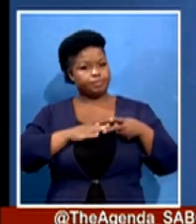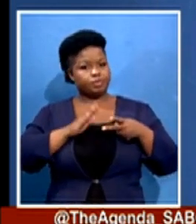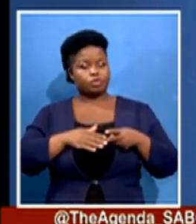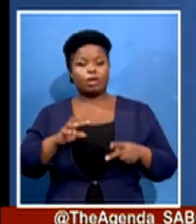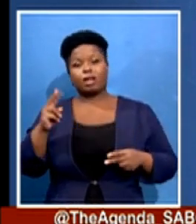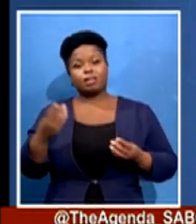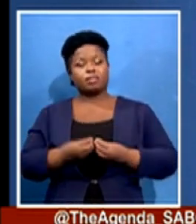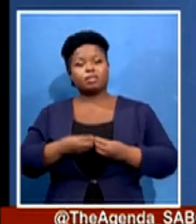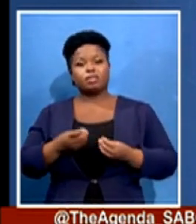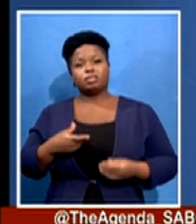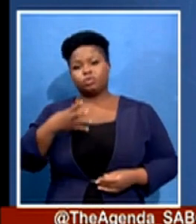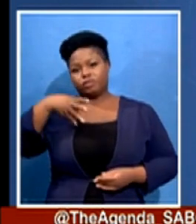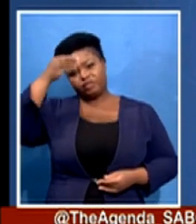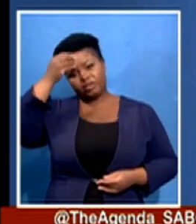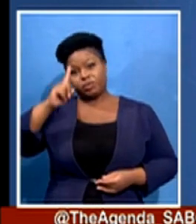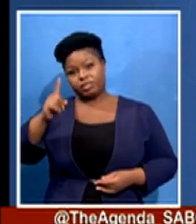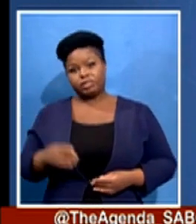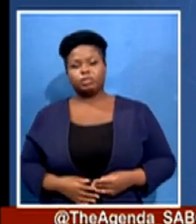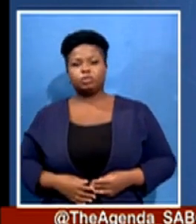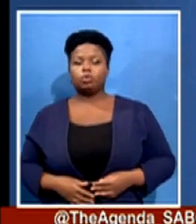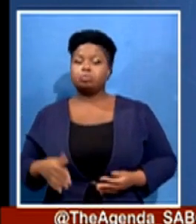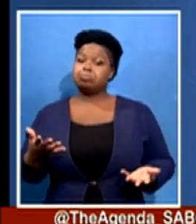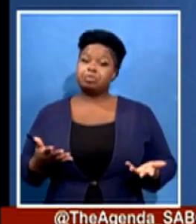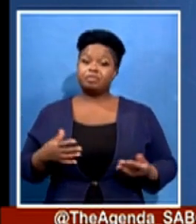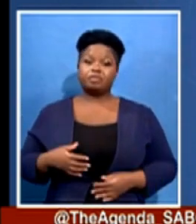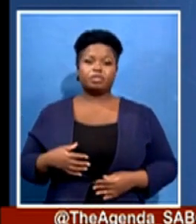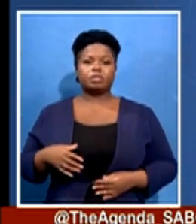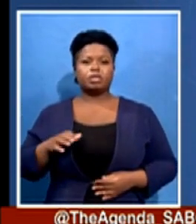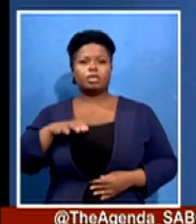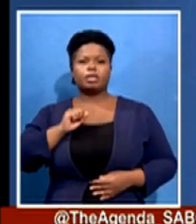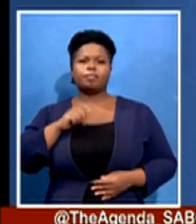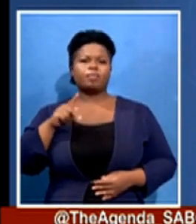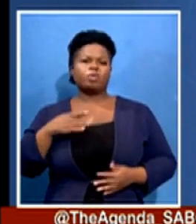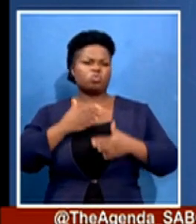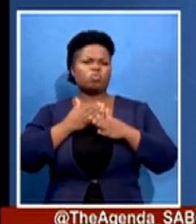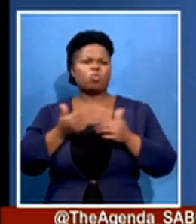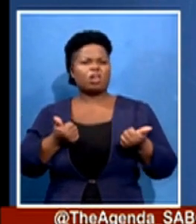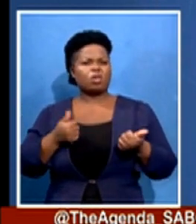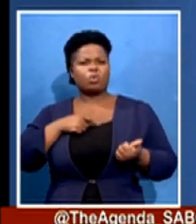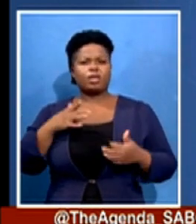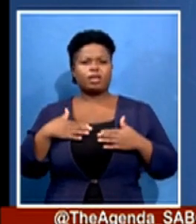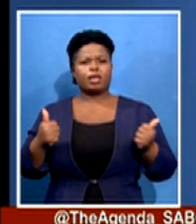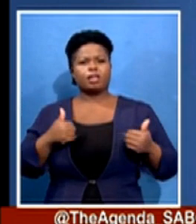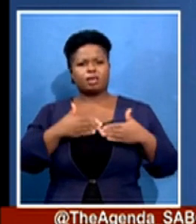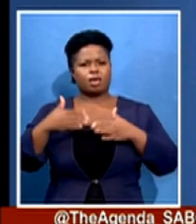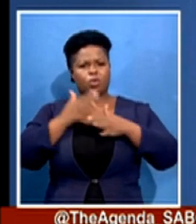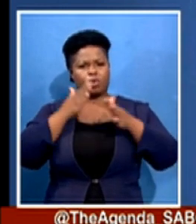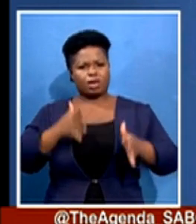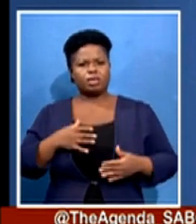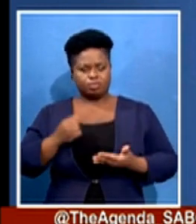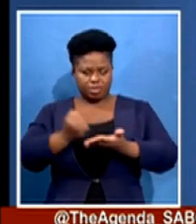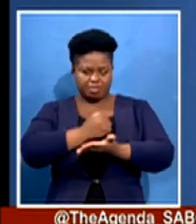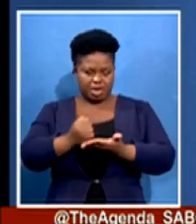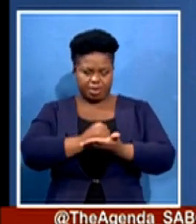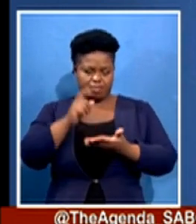app work? You know, everyone has been asked to, who are healthcare workers, to register themselves on an app. And soon we'll be asking,